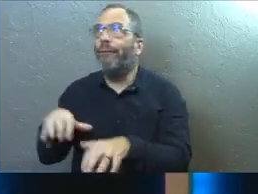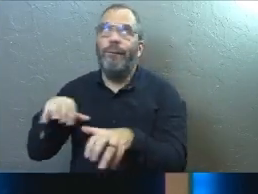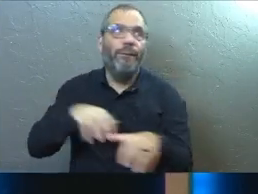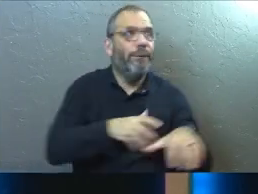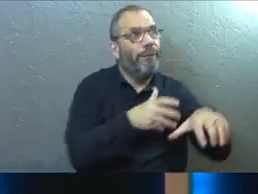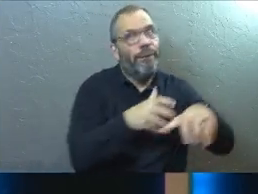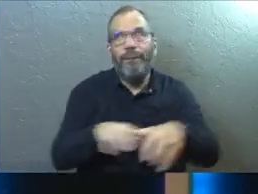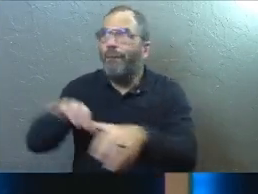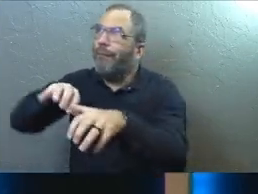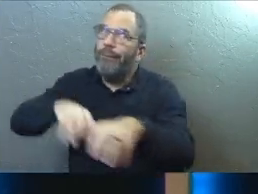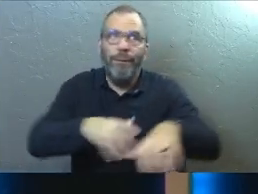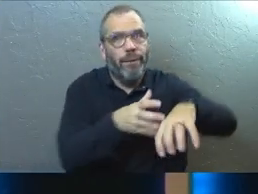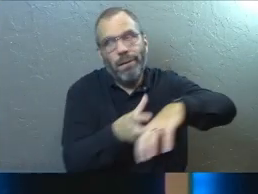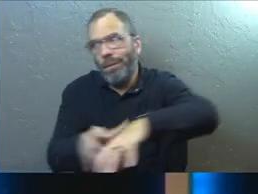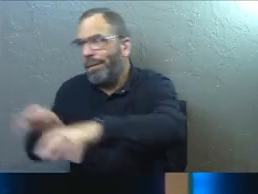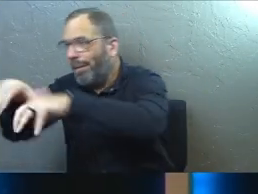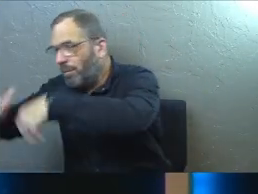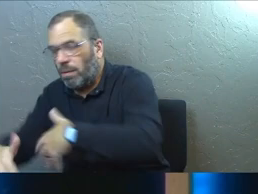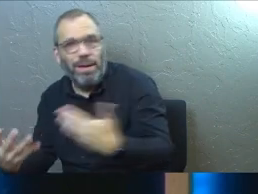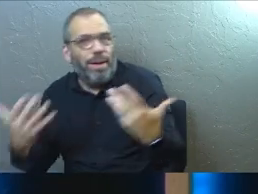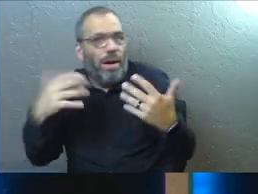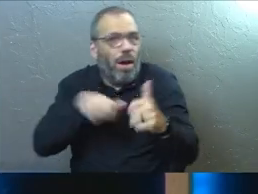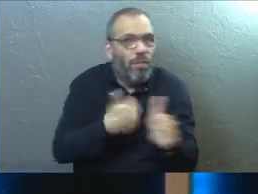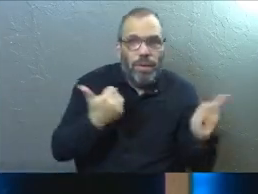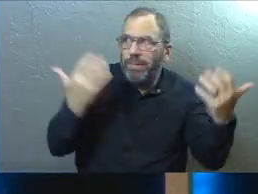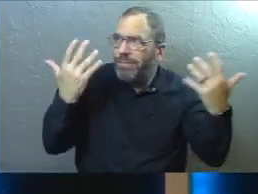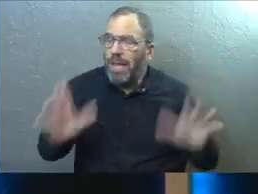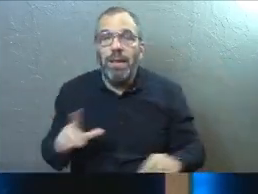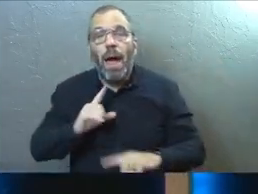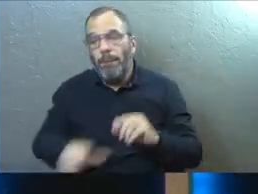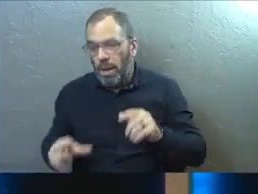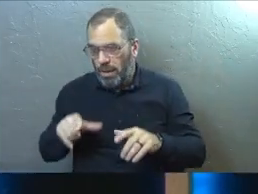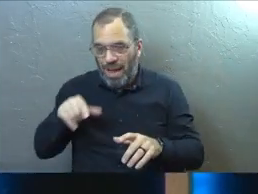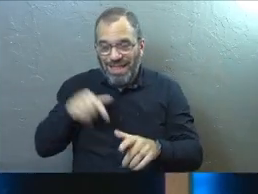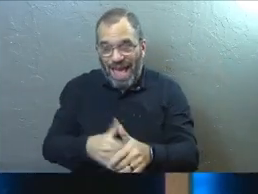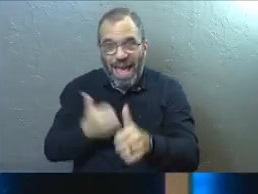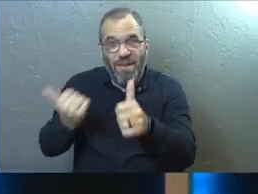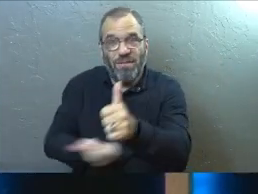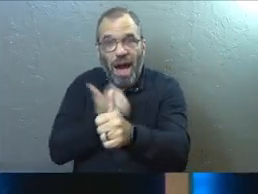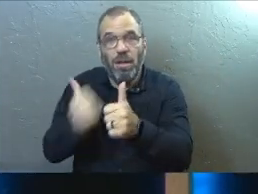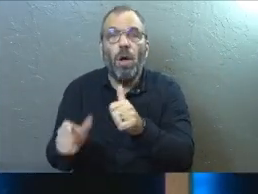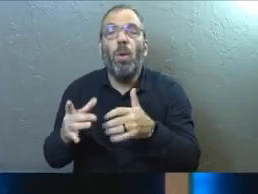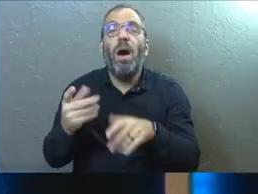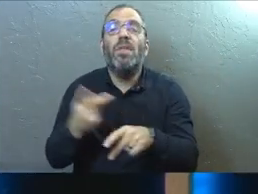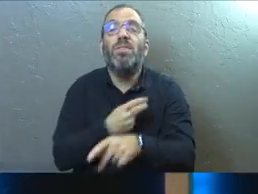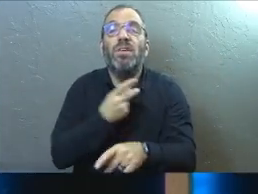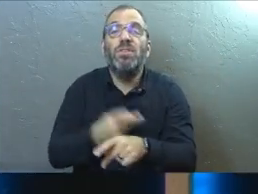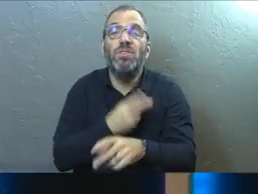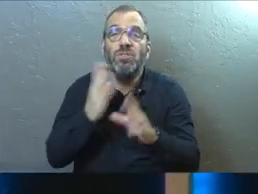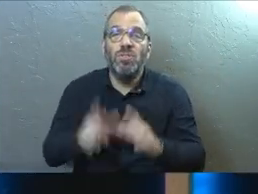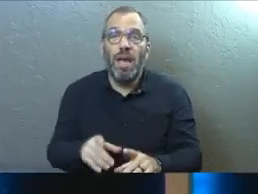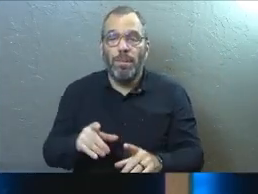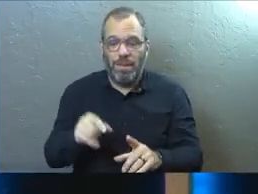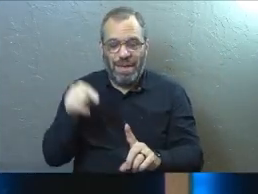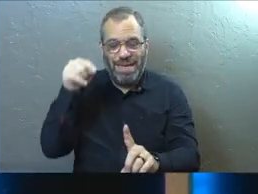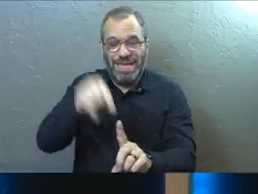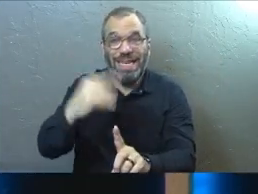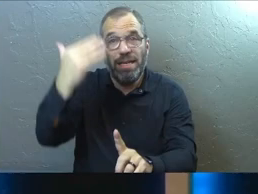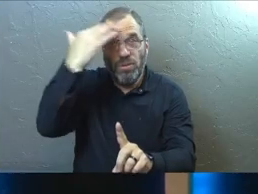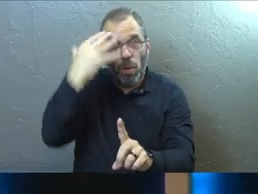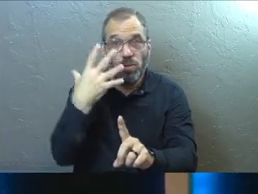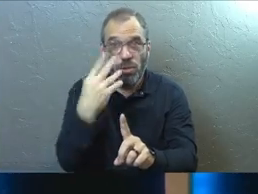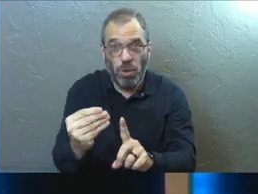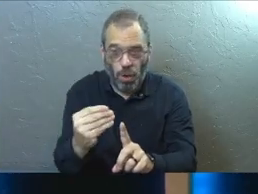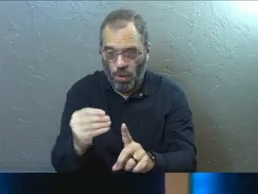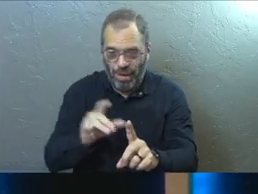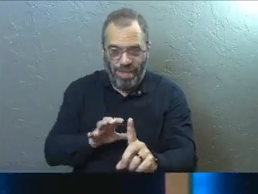when to go. They have no idea where they should avoid. But they have to follow the shepherd who is leading, who knows this is where we go,